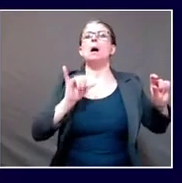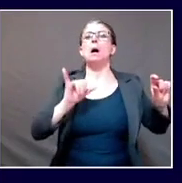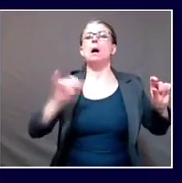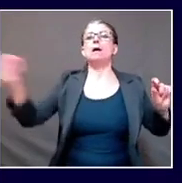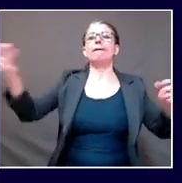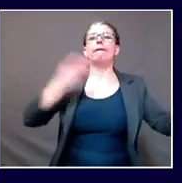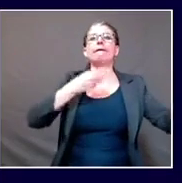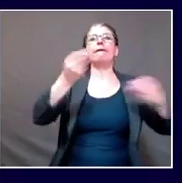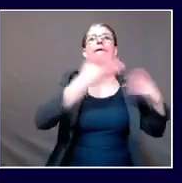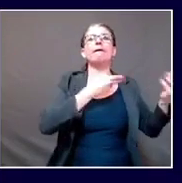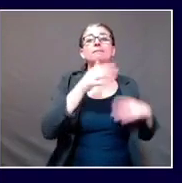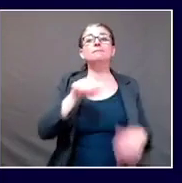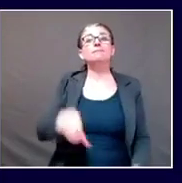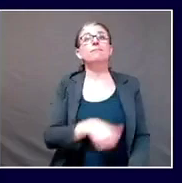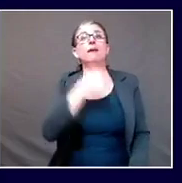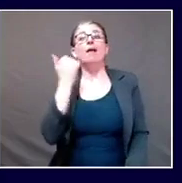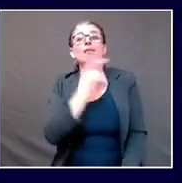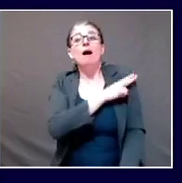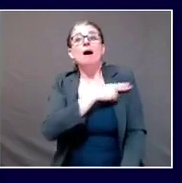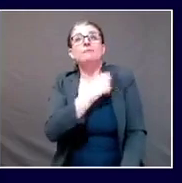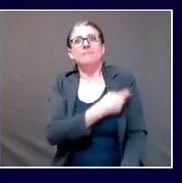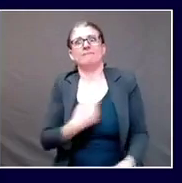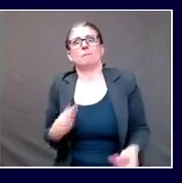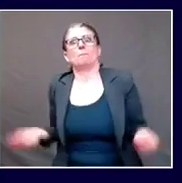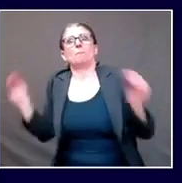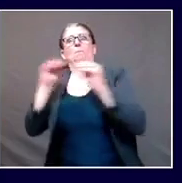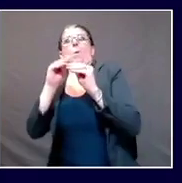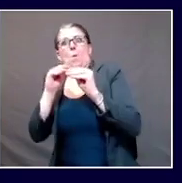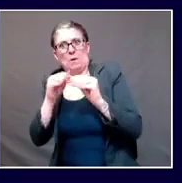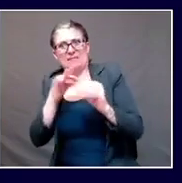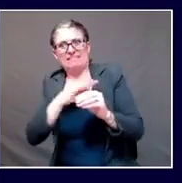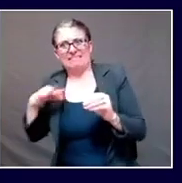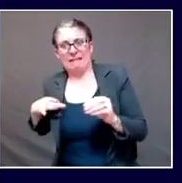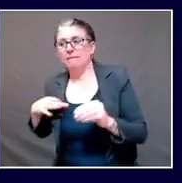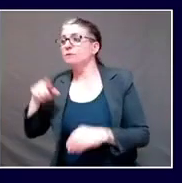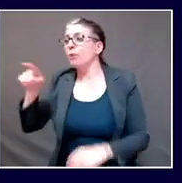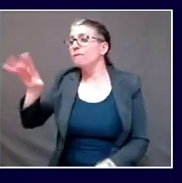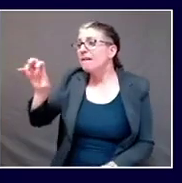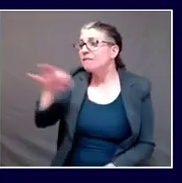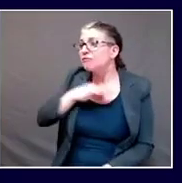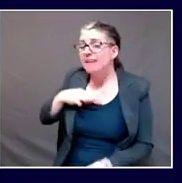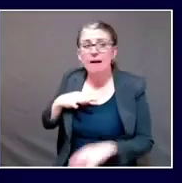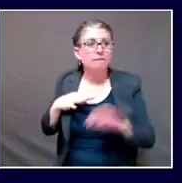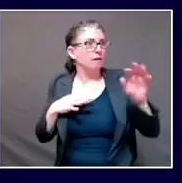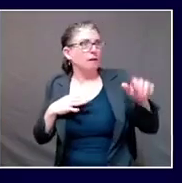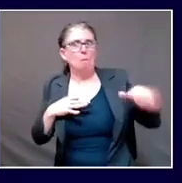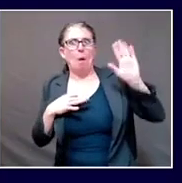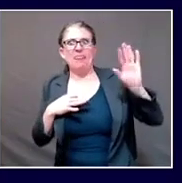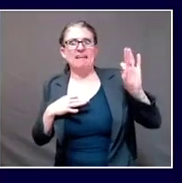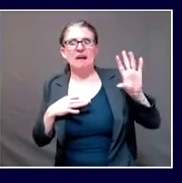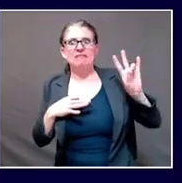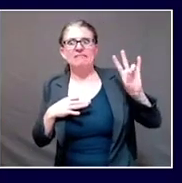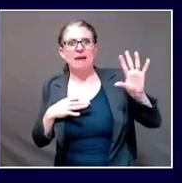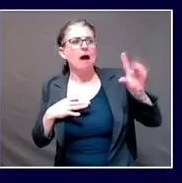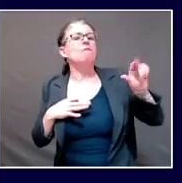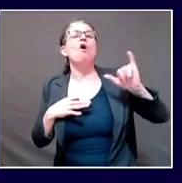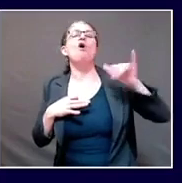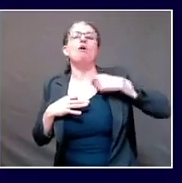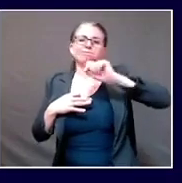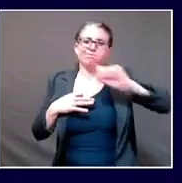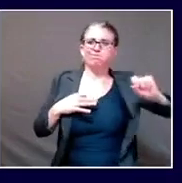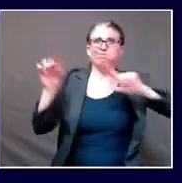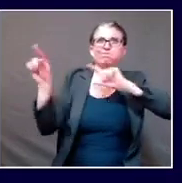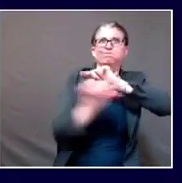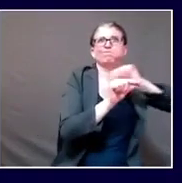extra in week one. So what we've done in the latest version of the spreadsheet is, is refined that a bit further. So that's all. It's the